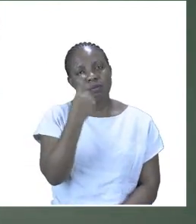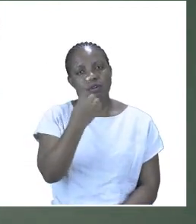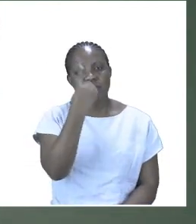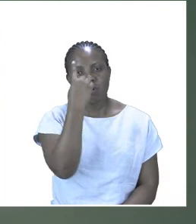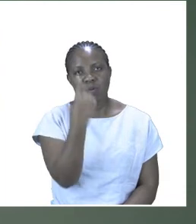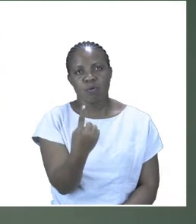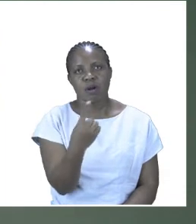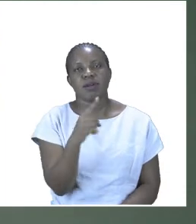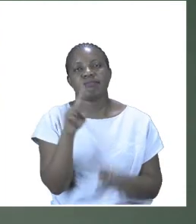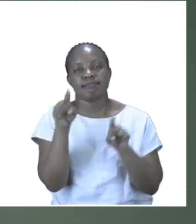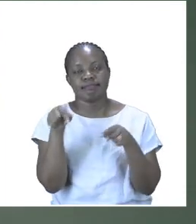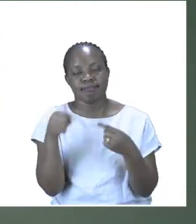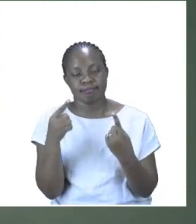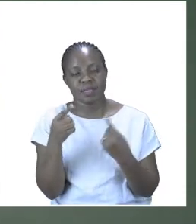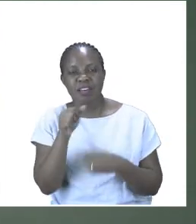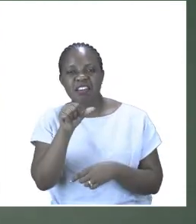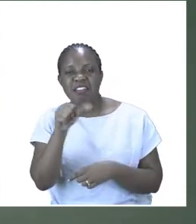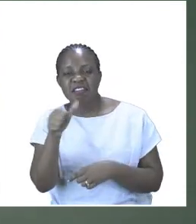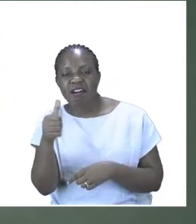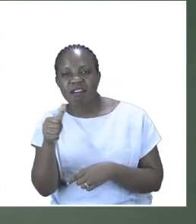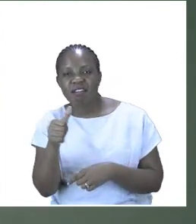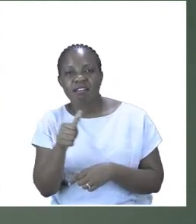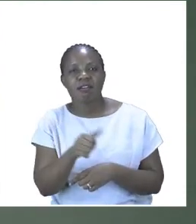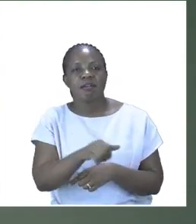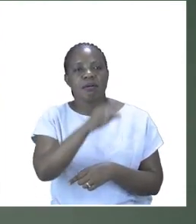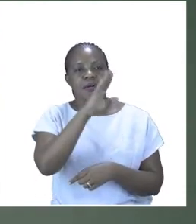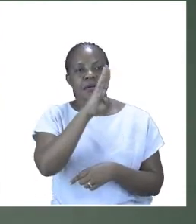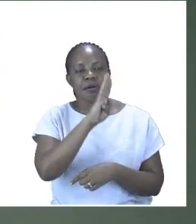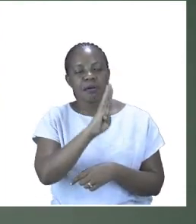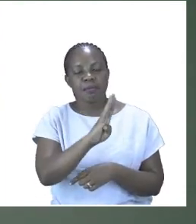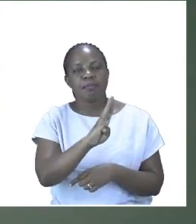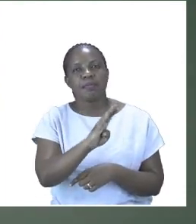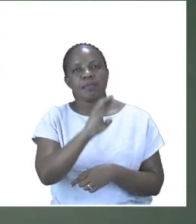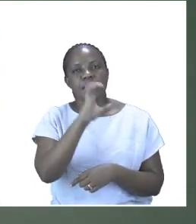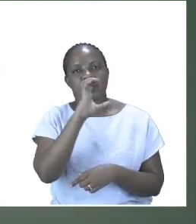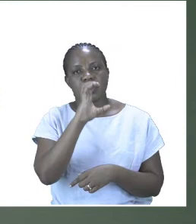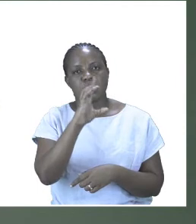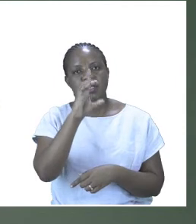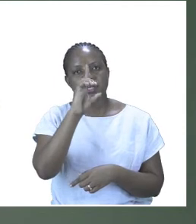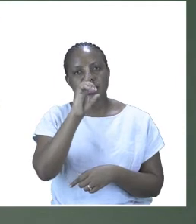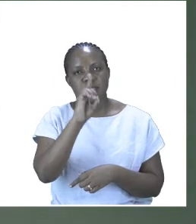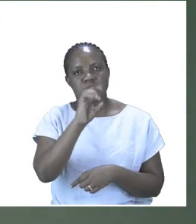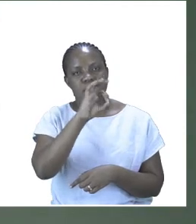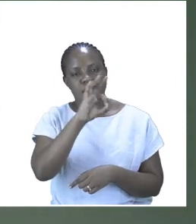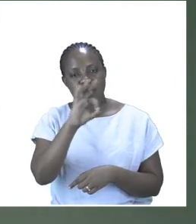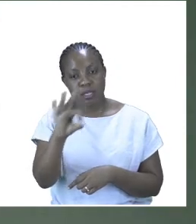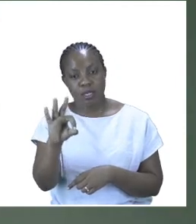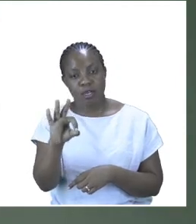alphabet, we are using every other we say